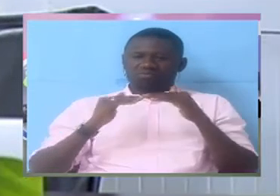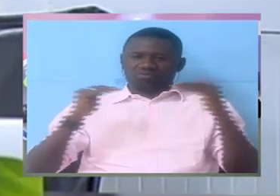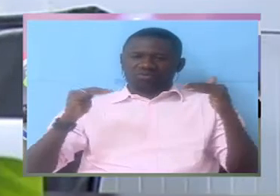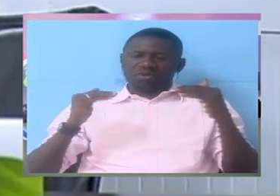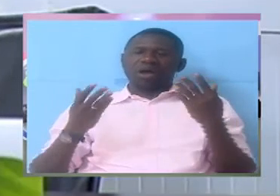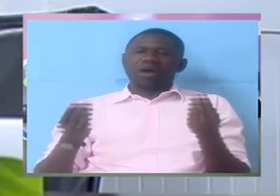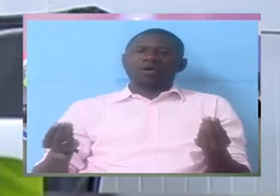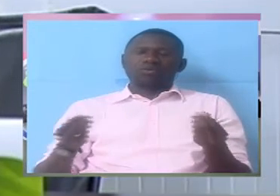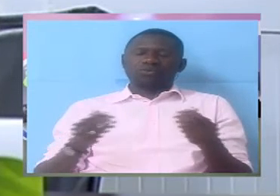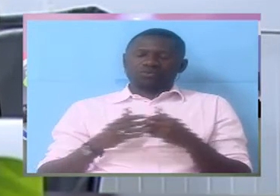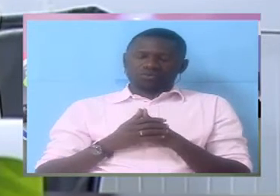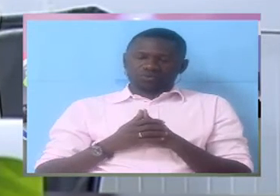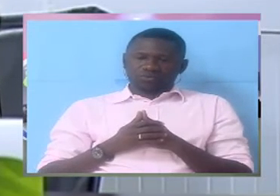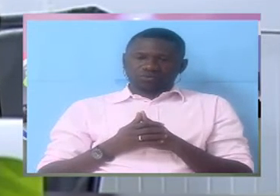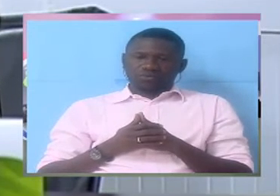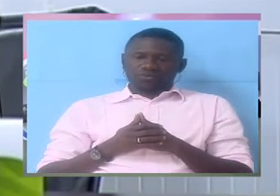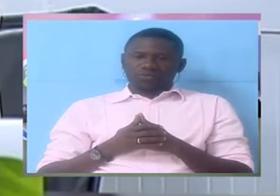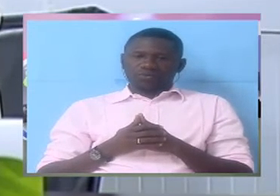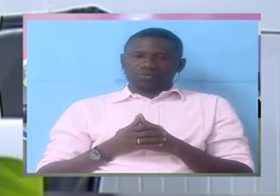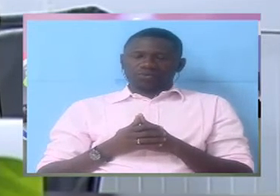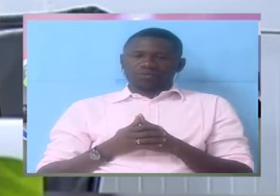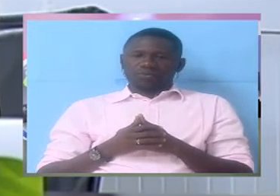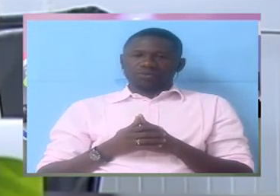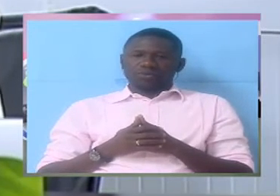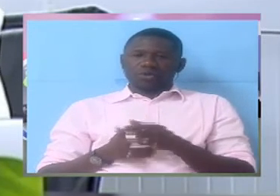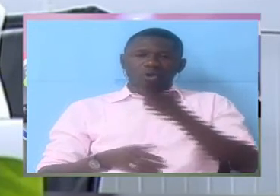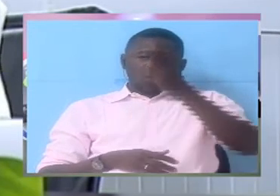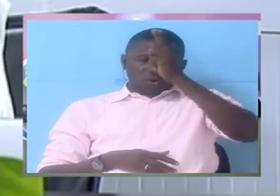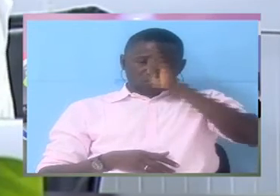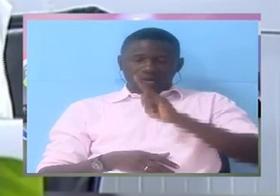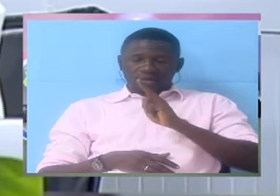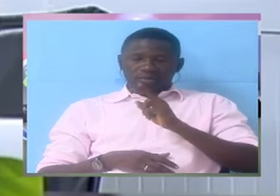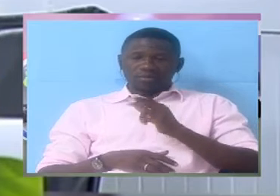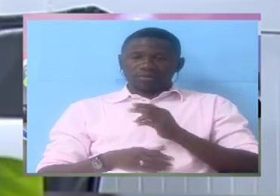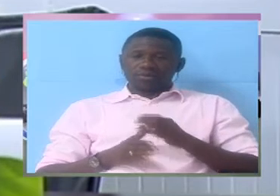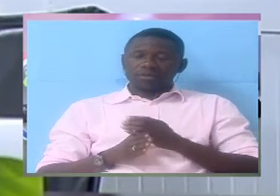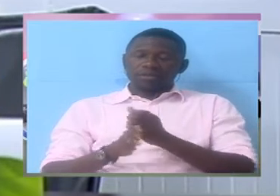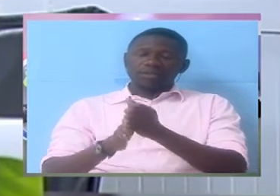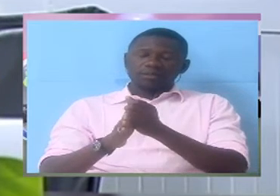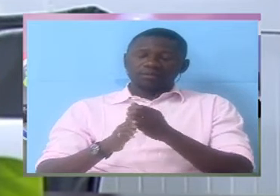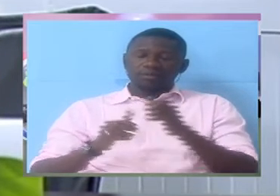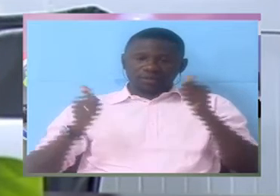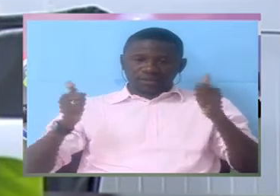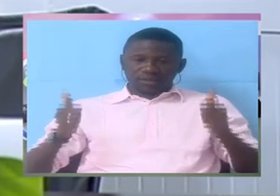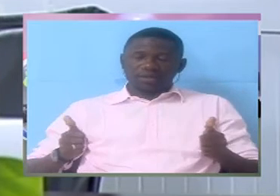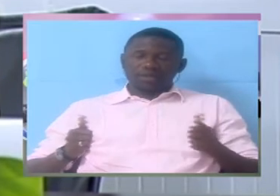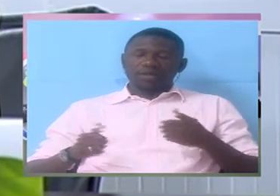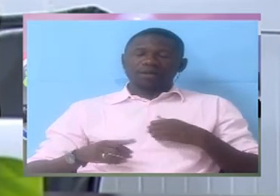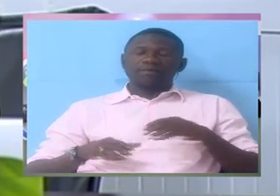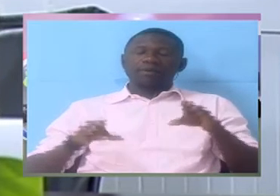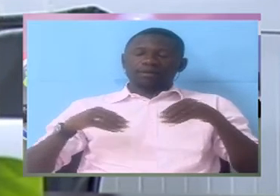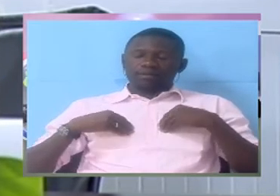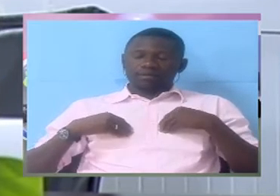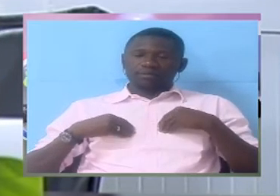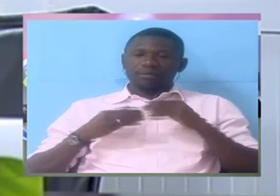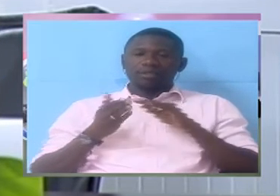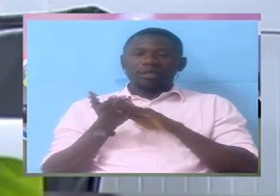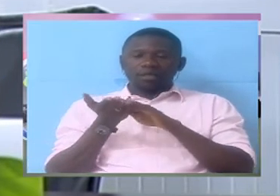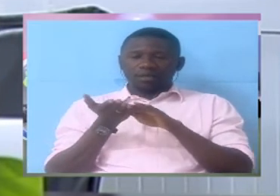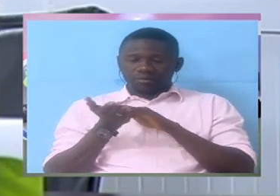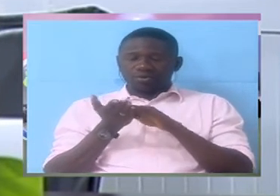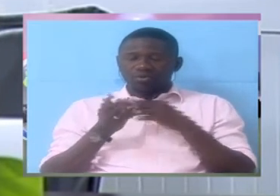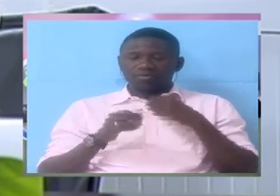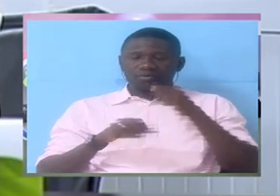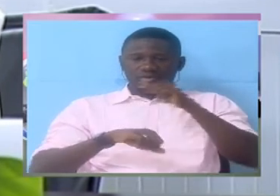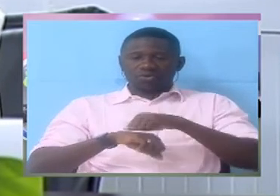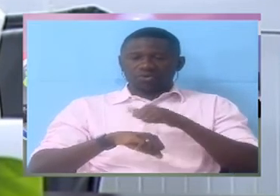Honorable Deputy Chair, I have accepted the definition of torture as lead counsel